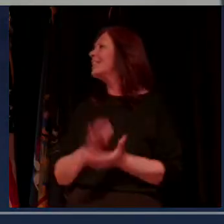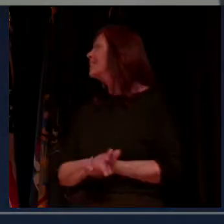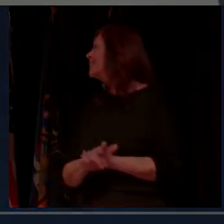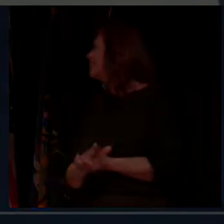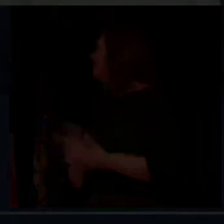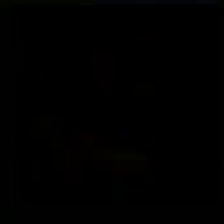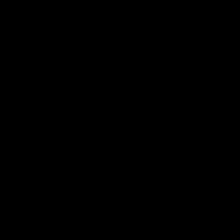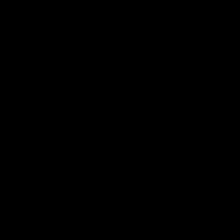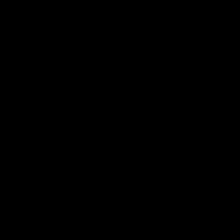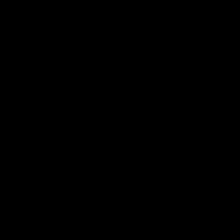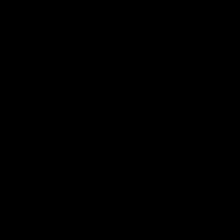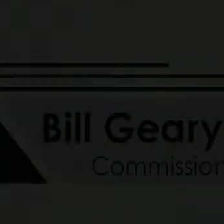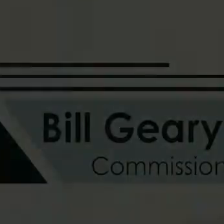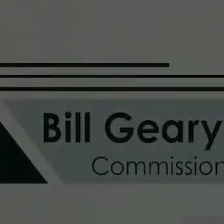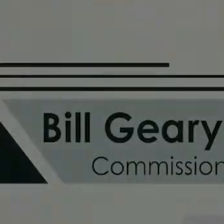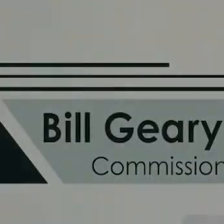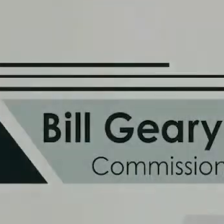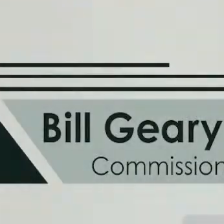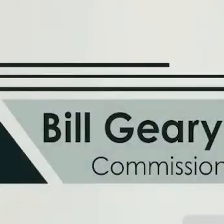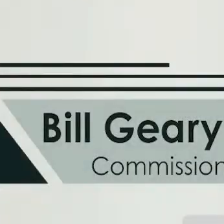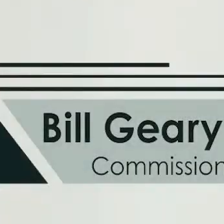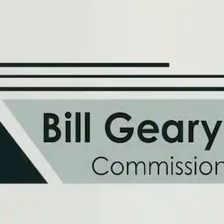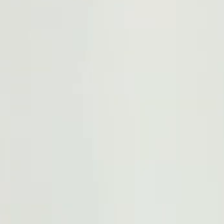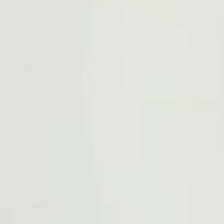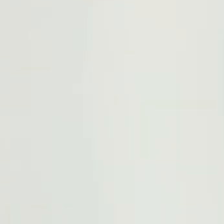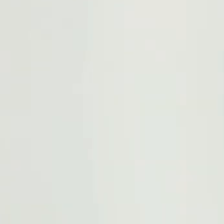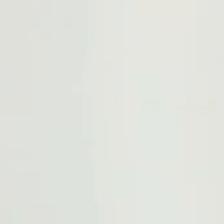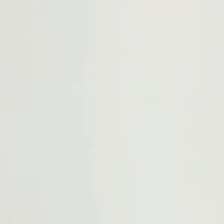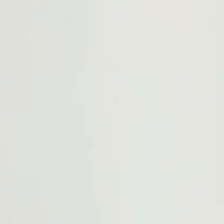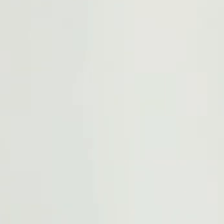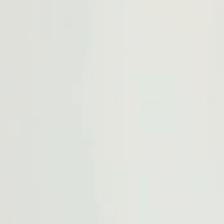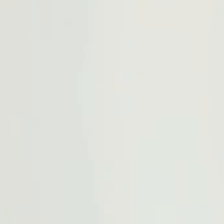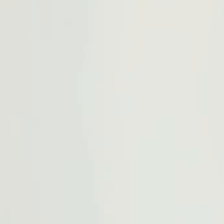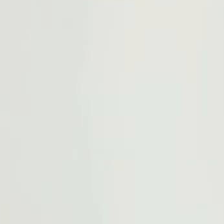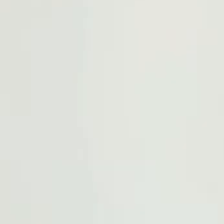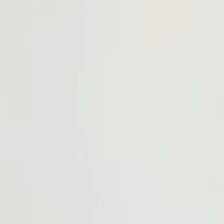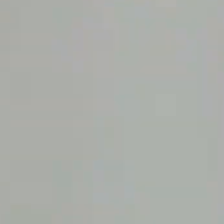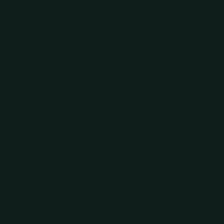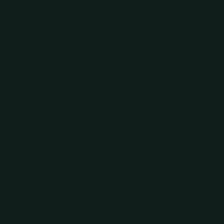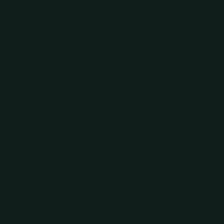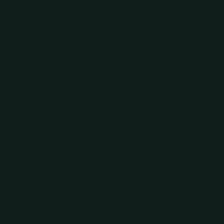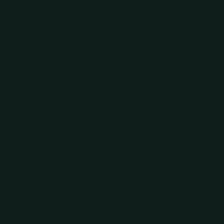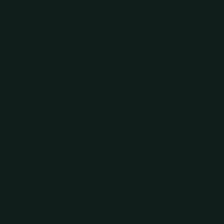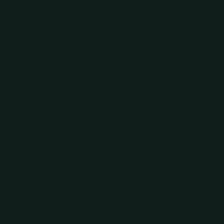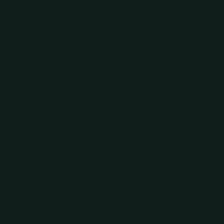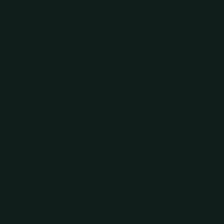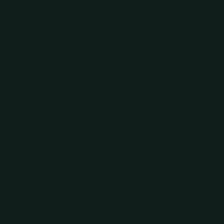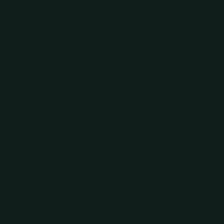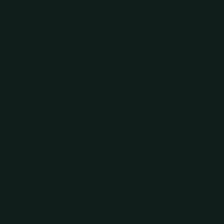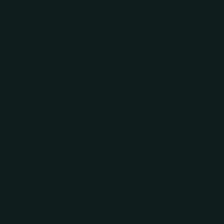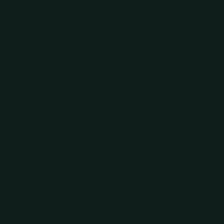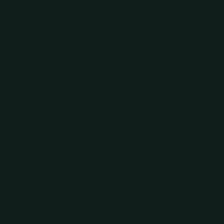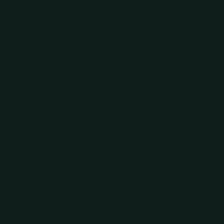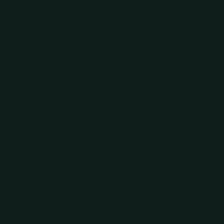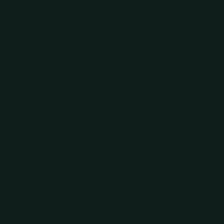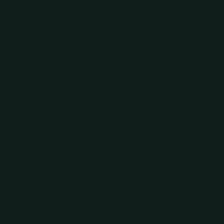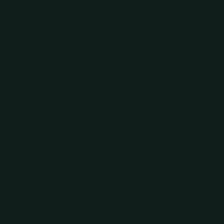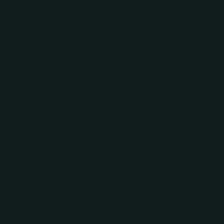Hello, I'm Bill Gary, Commissioner of Public Works for Erie County. Come with me for a behind-the-scenes look at the future home of the Buffalo